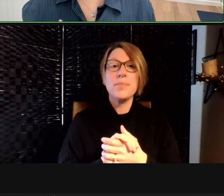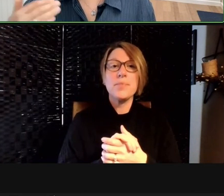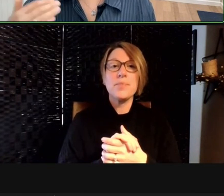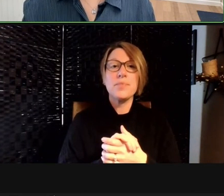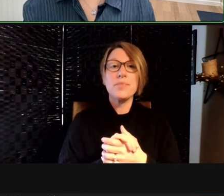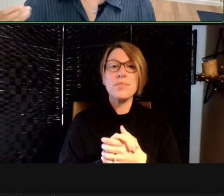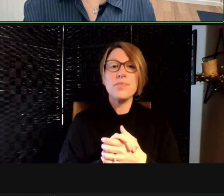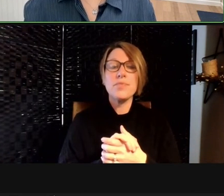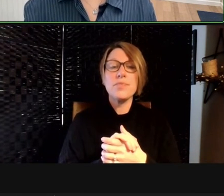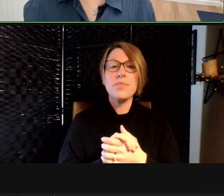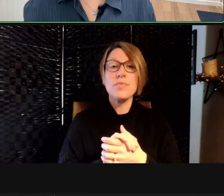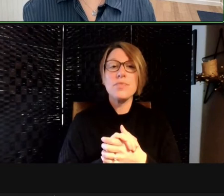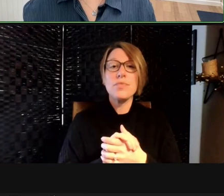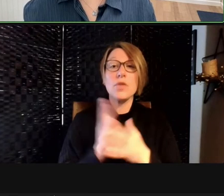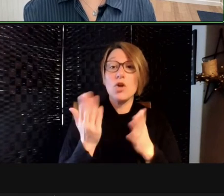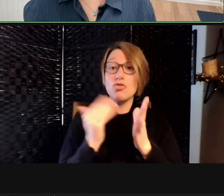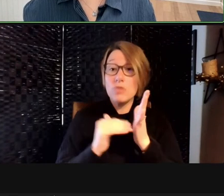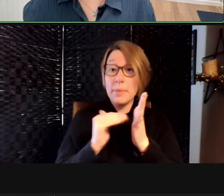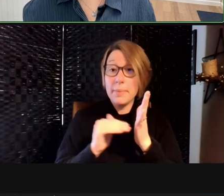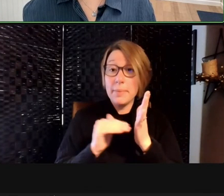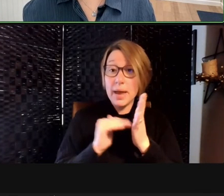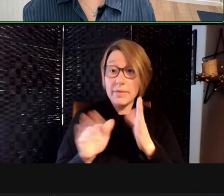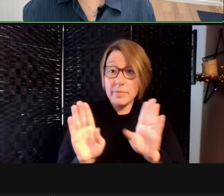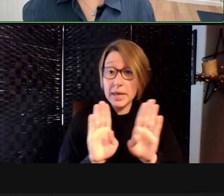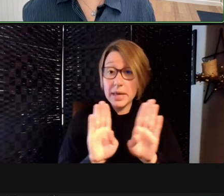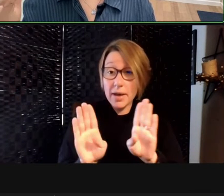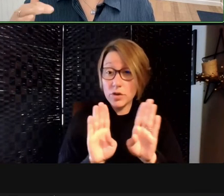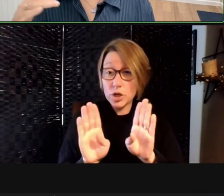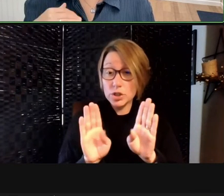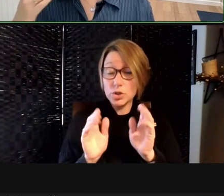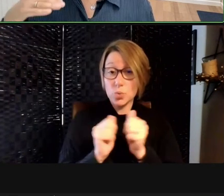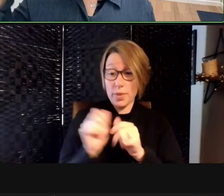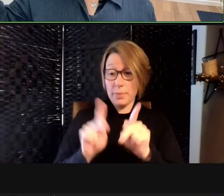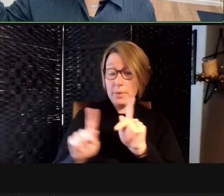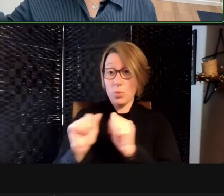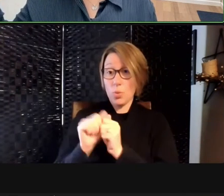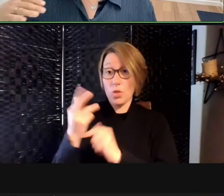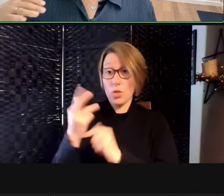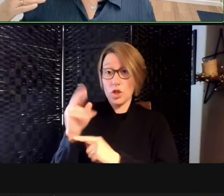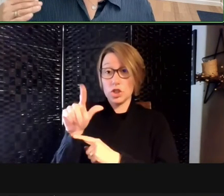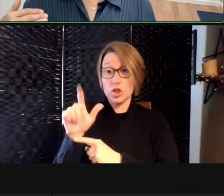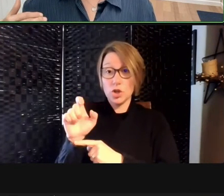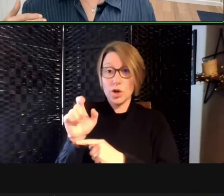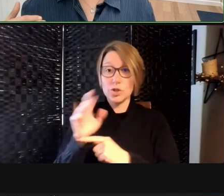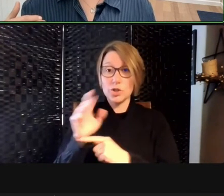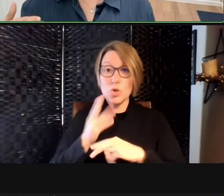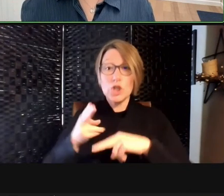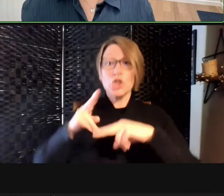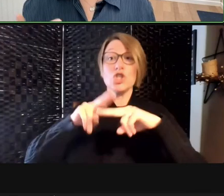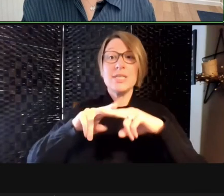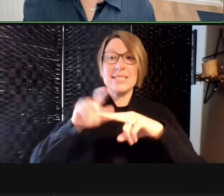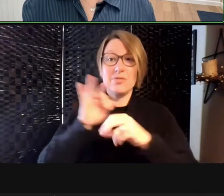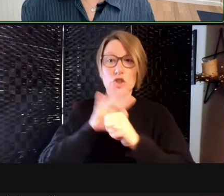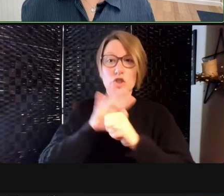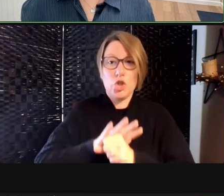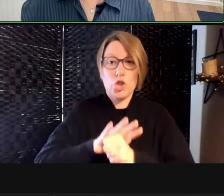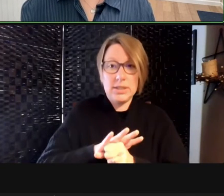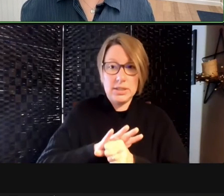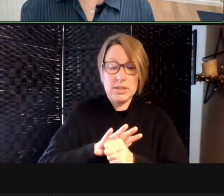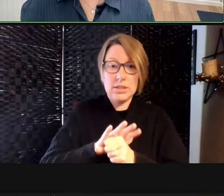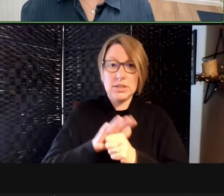in terms of the repetitive behaviors that we see with individuals with charge, oftentimes it increases when they're under stress or where they're